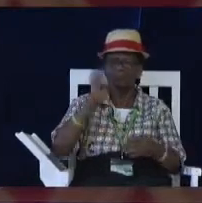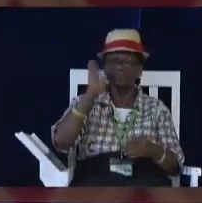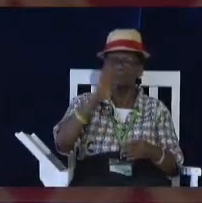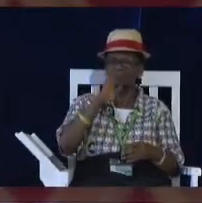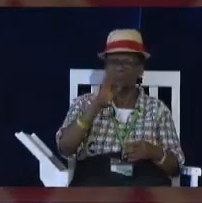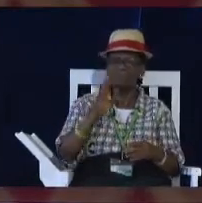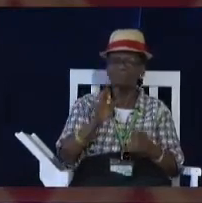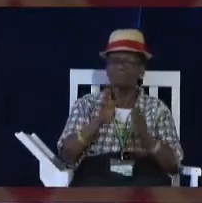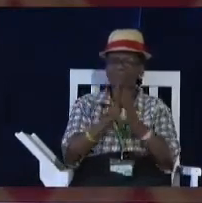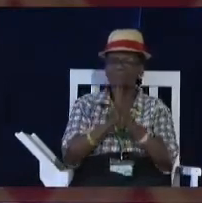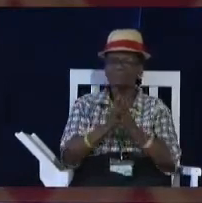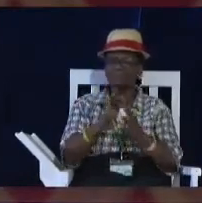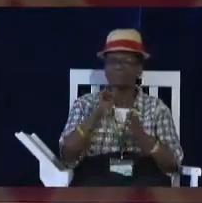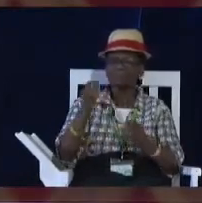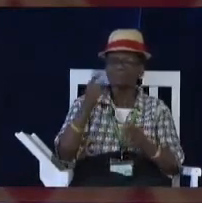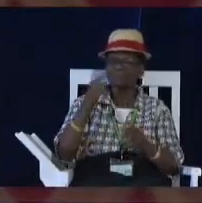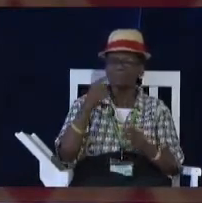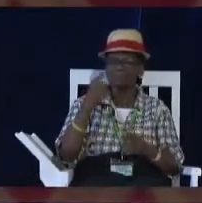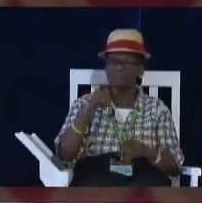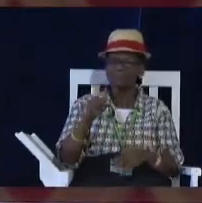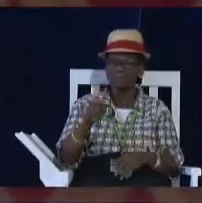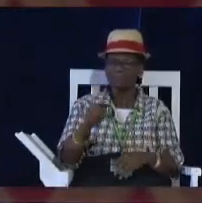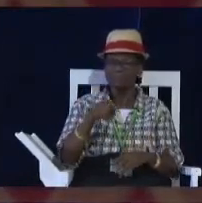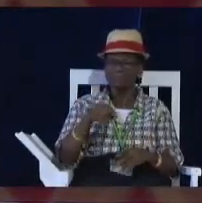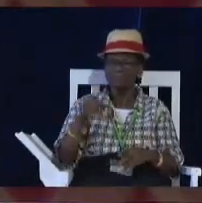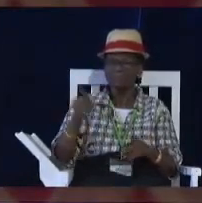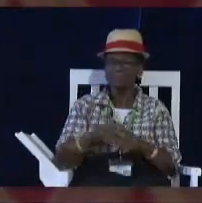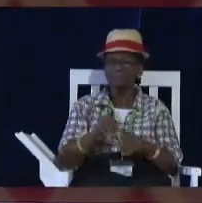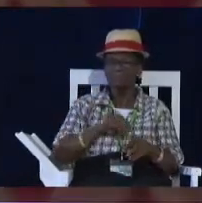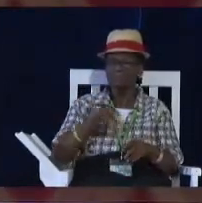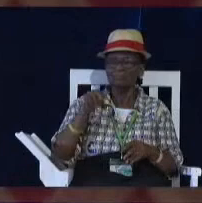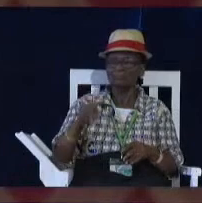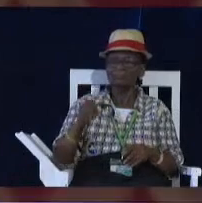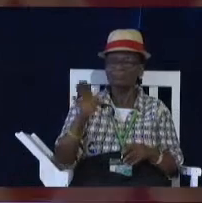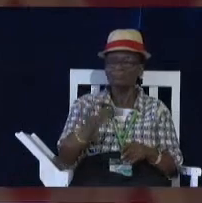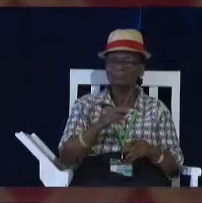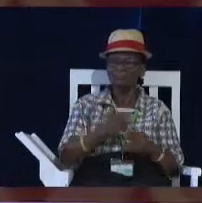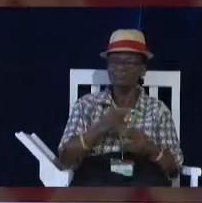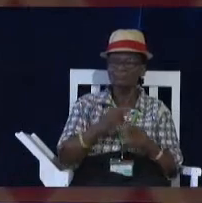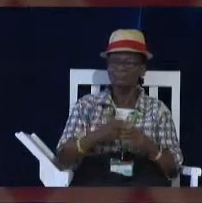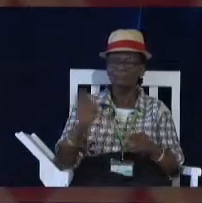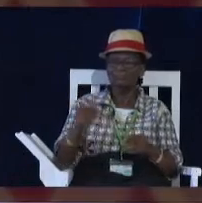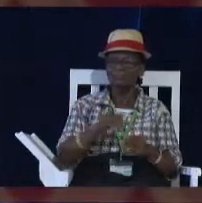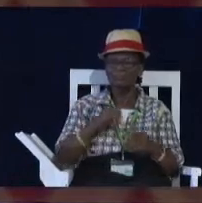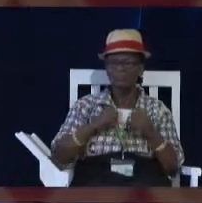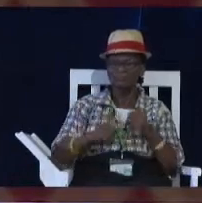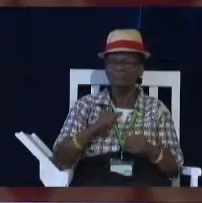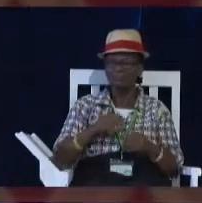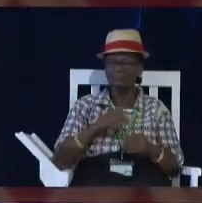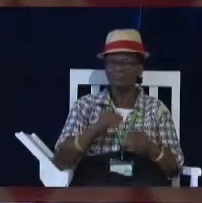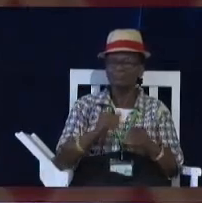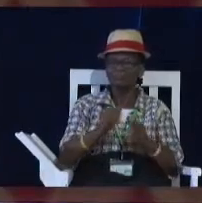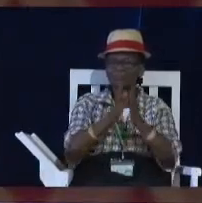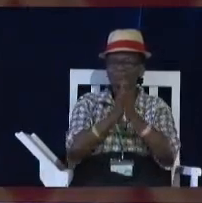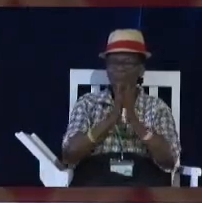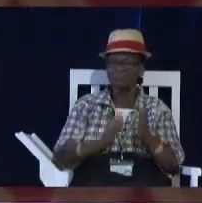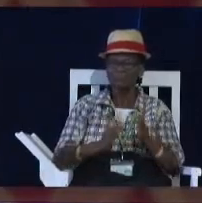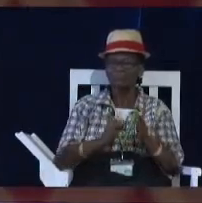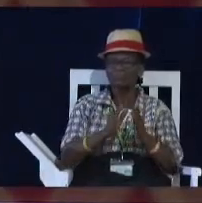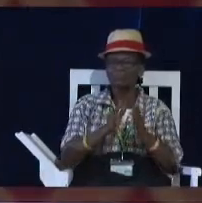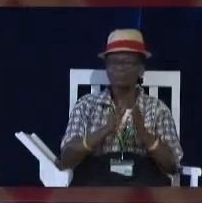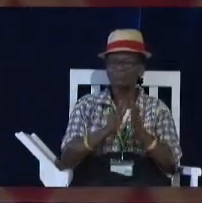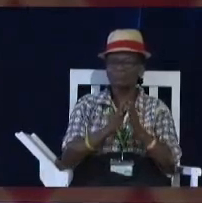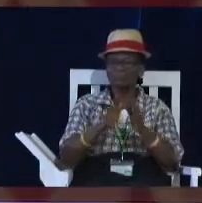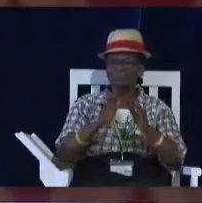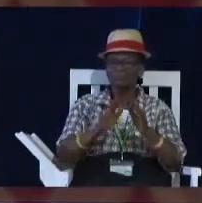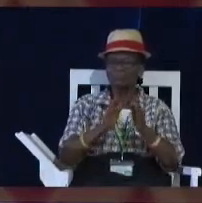So I'm going to need your names, your address, and your prayer requests. God bless you. So you stay where you are.